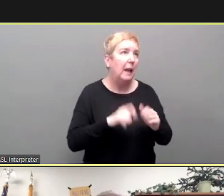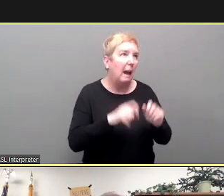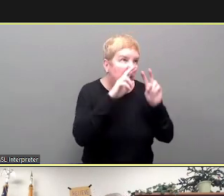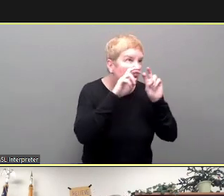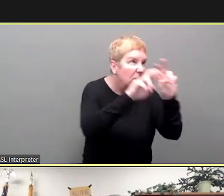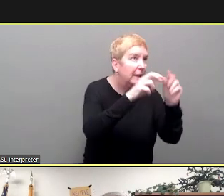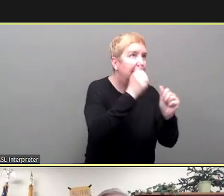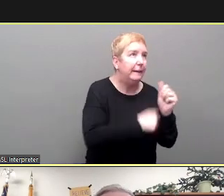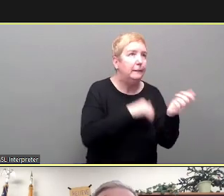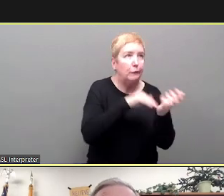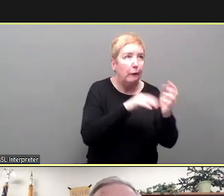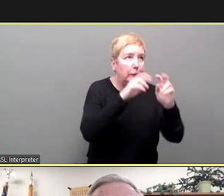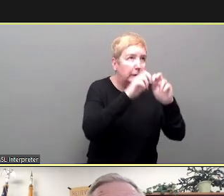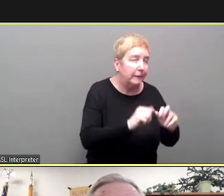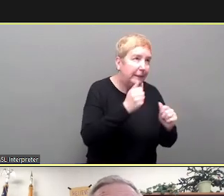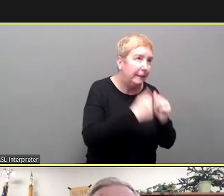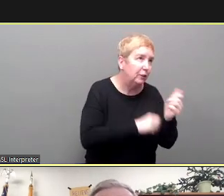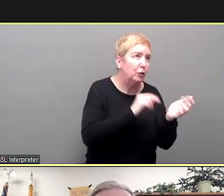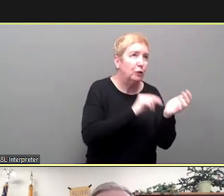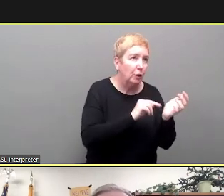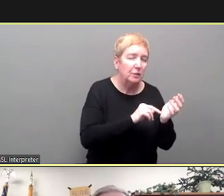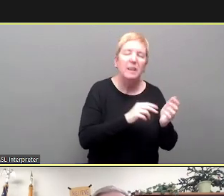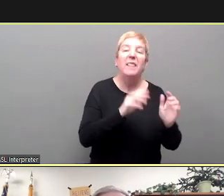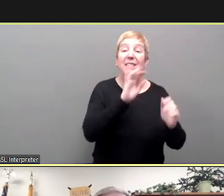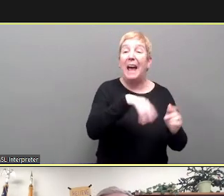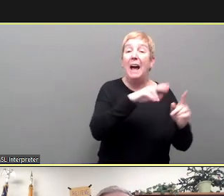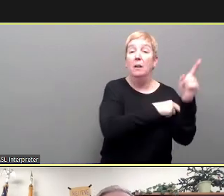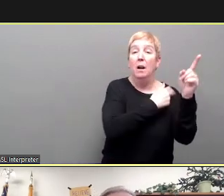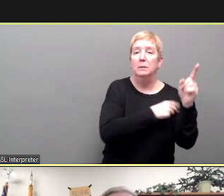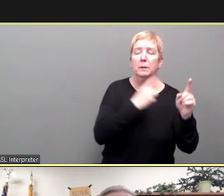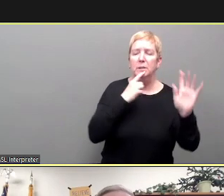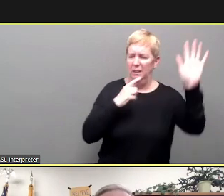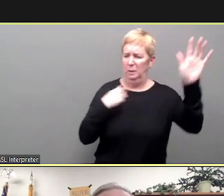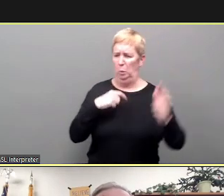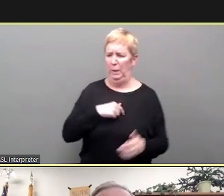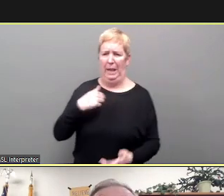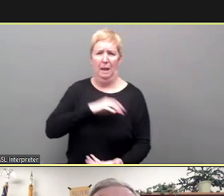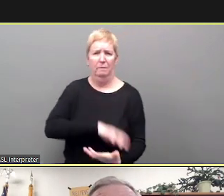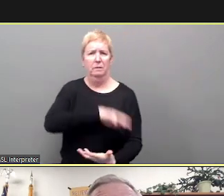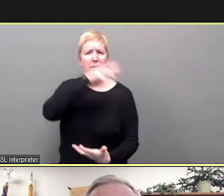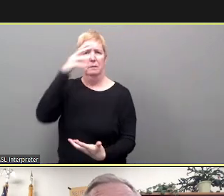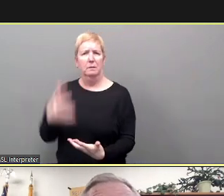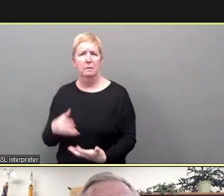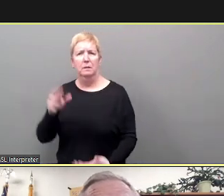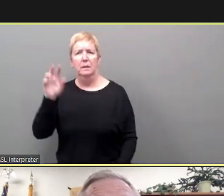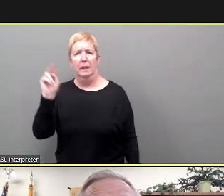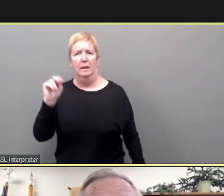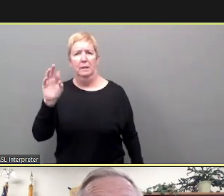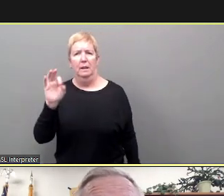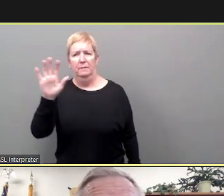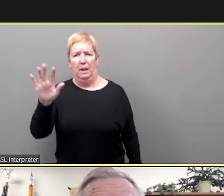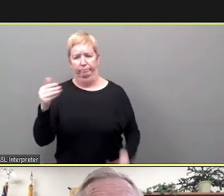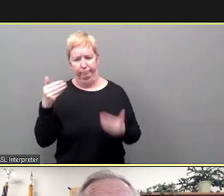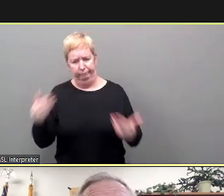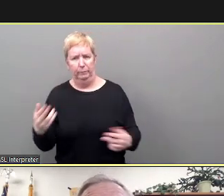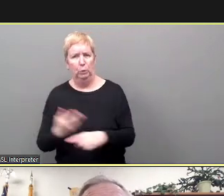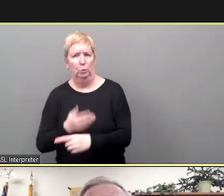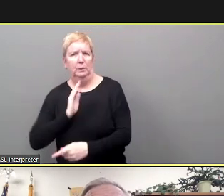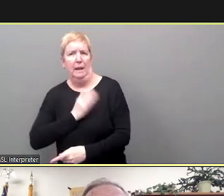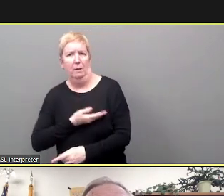we have enough N95s now for everyone. We'd like you to wear them. The state is also working to